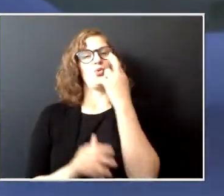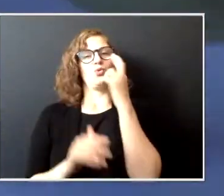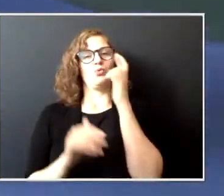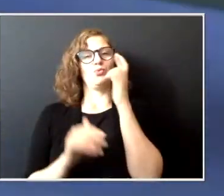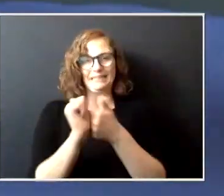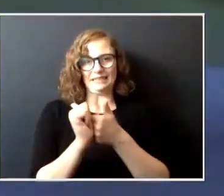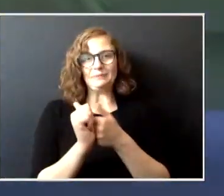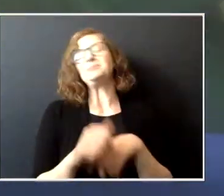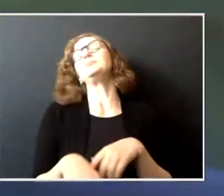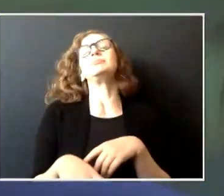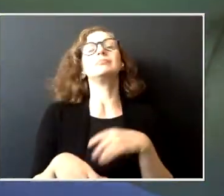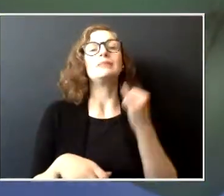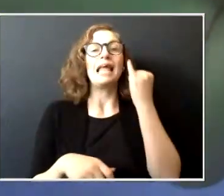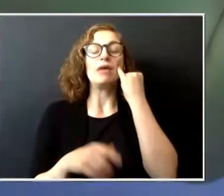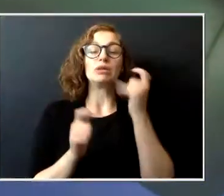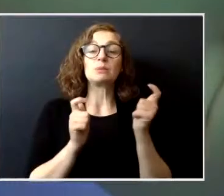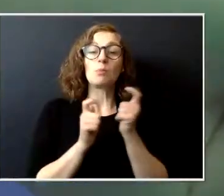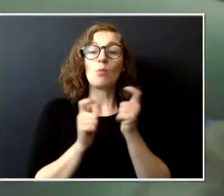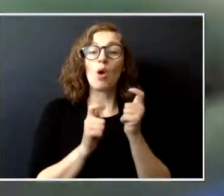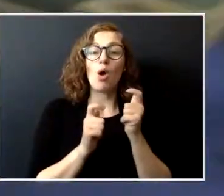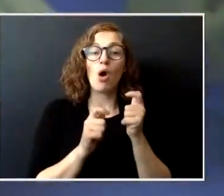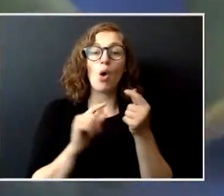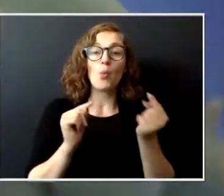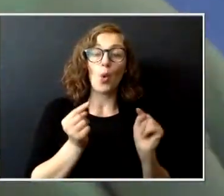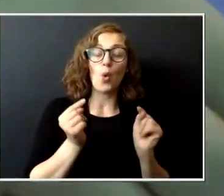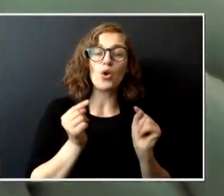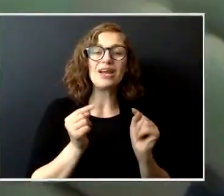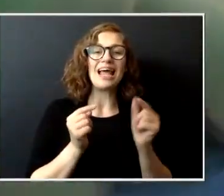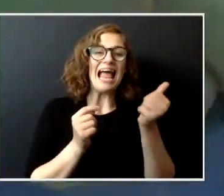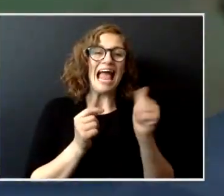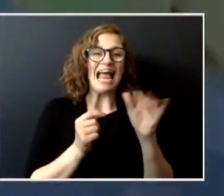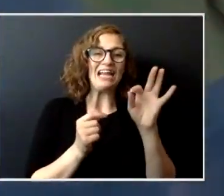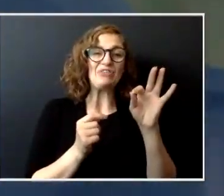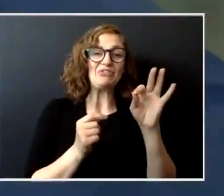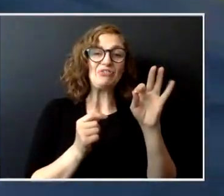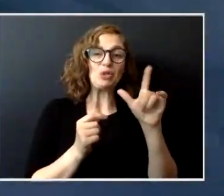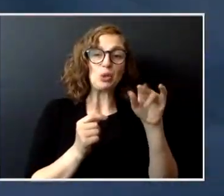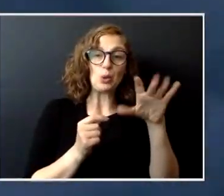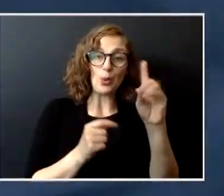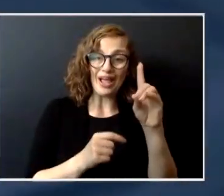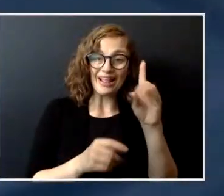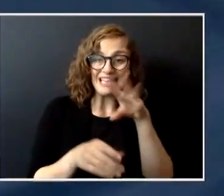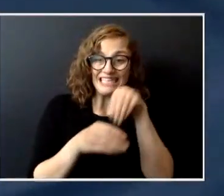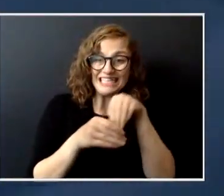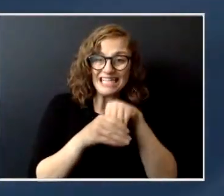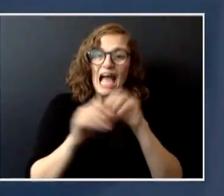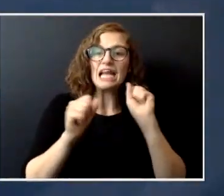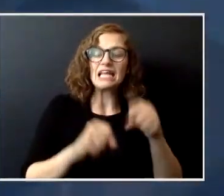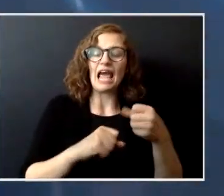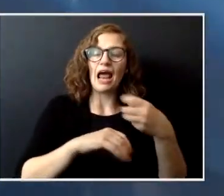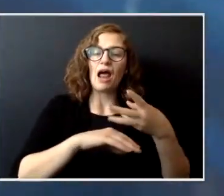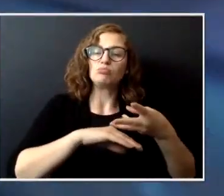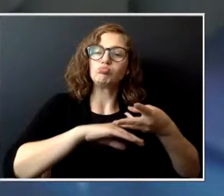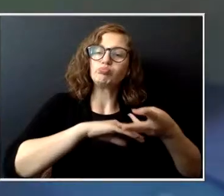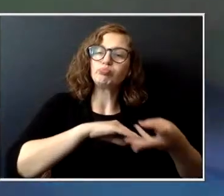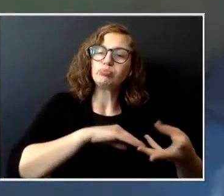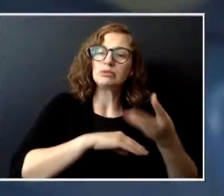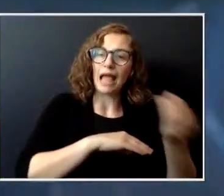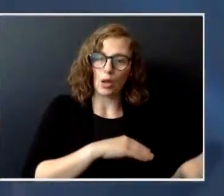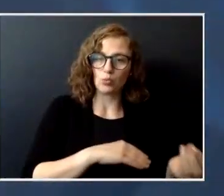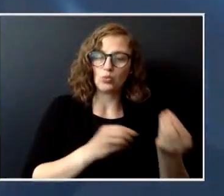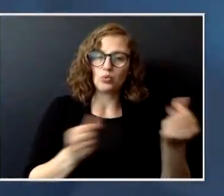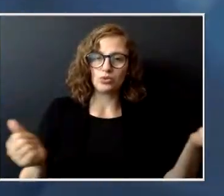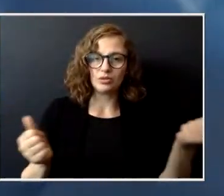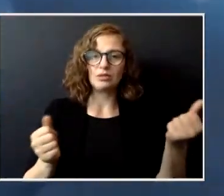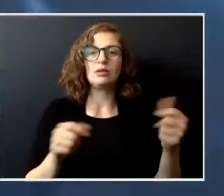comes out from the wound bed can get out and doesn't affect our graft healing. But if we have a very large burn injury, we can cut even